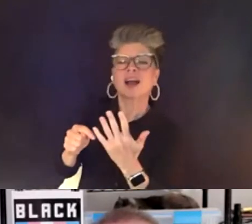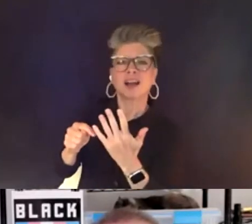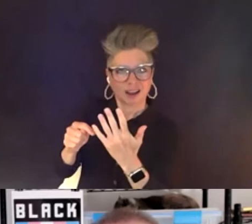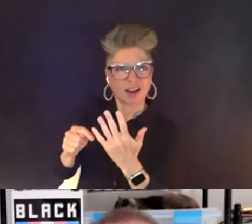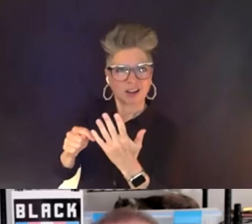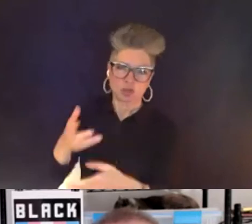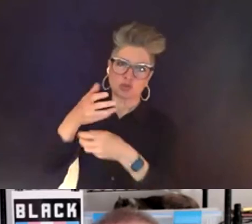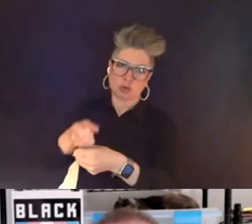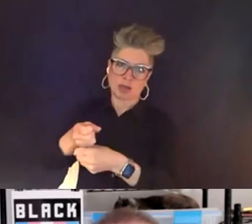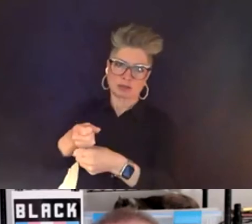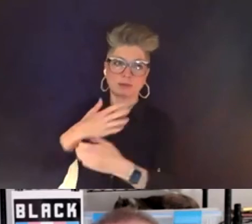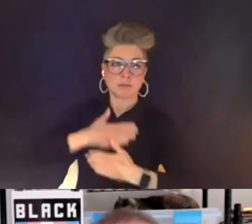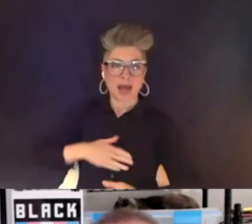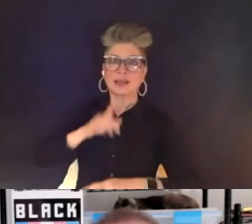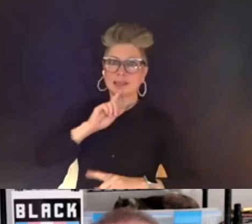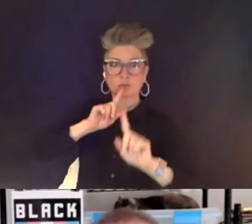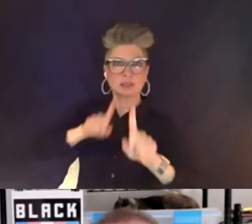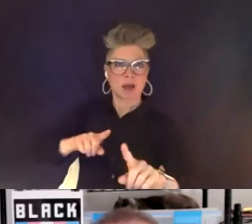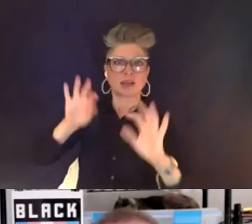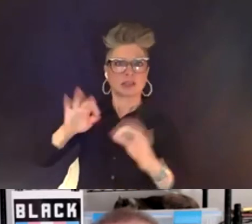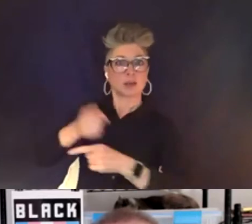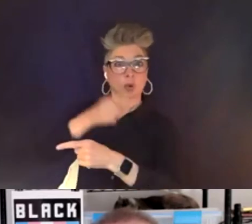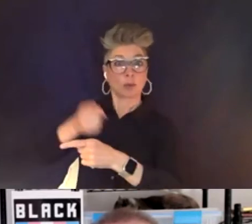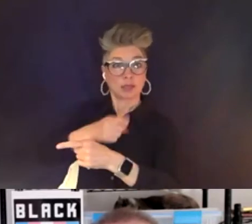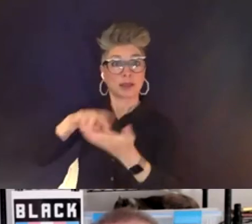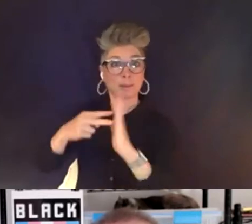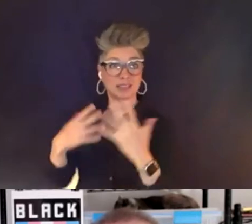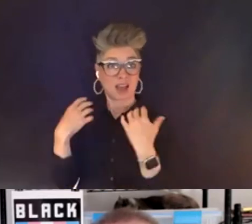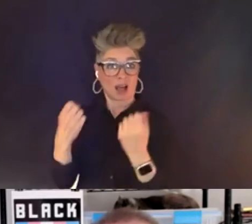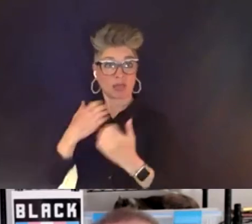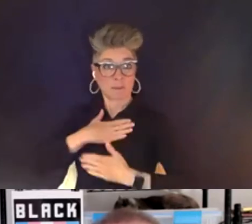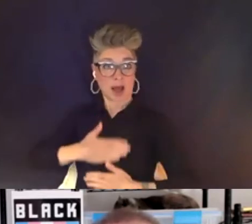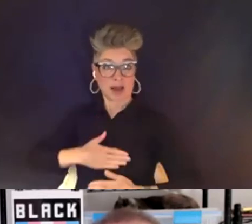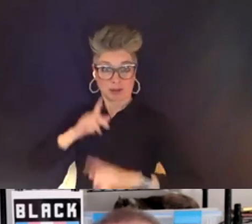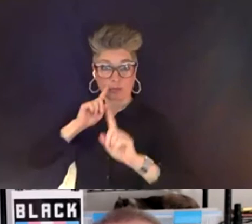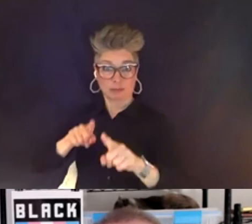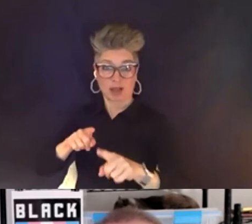doing exactly what it should be doing. You have a very healthy body reacting. So.